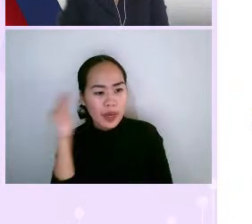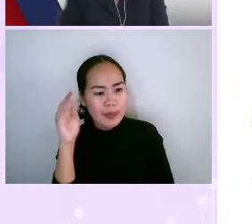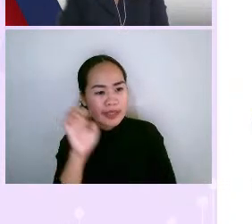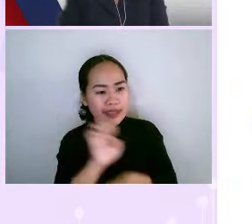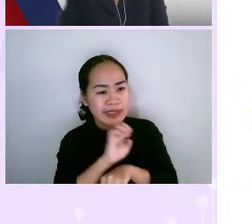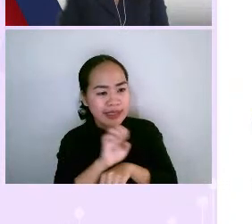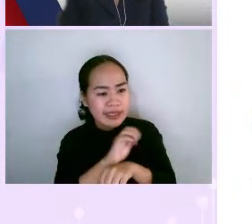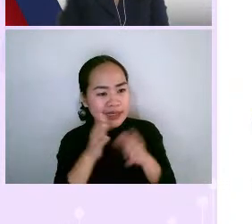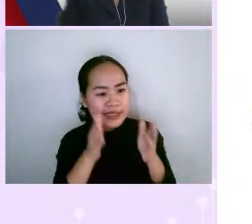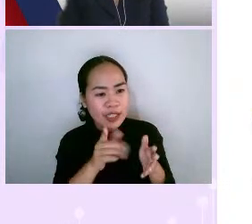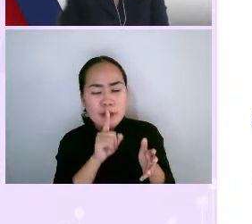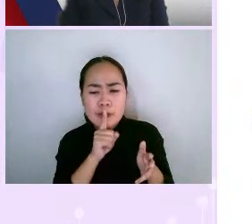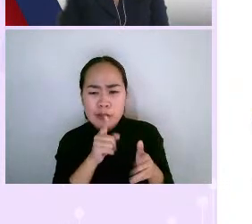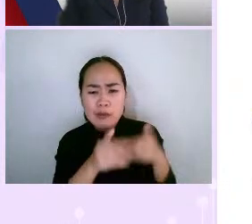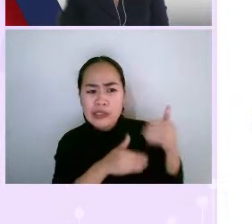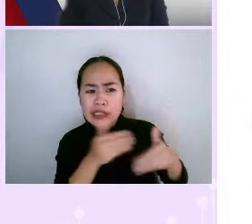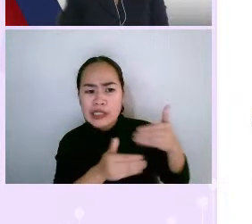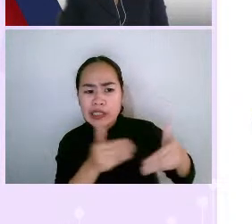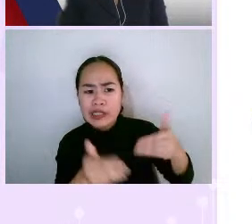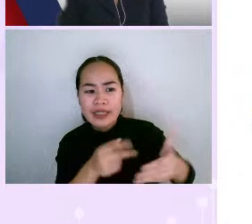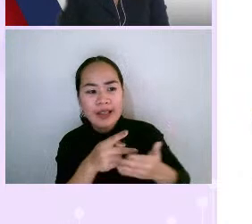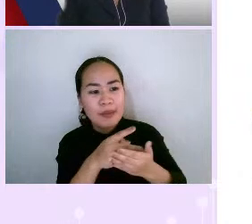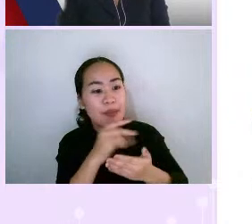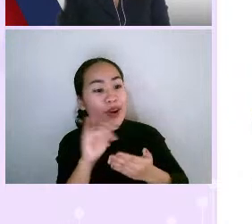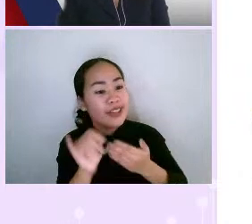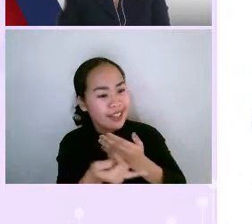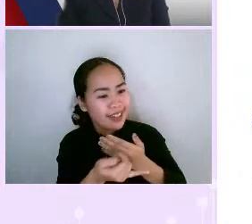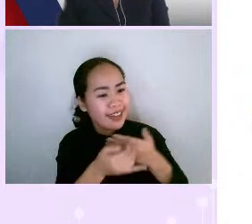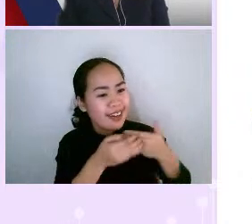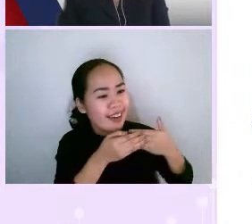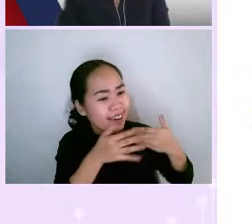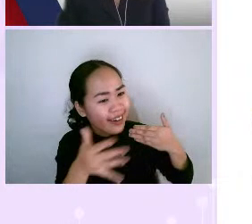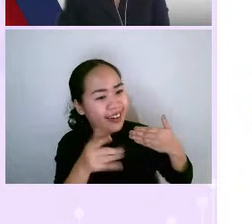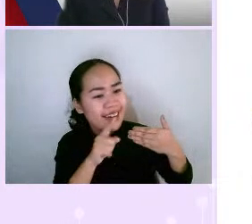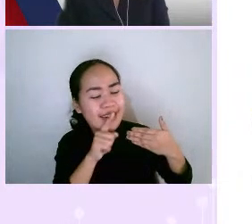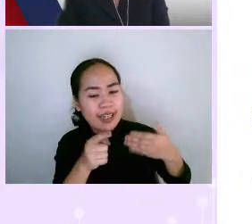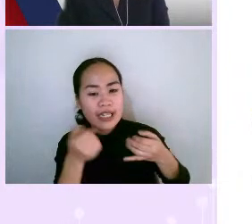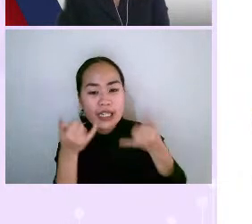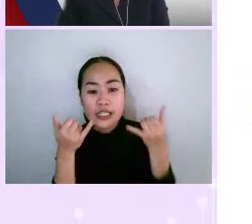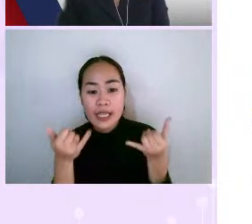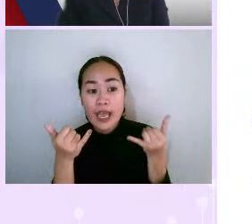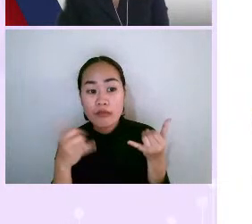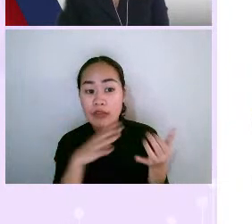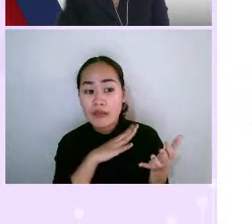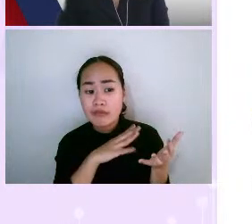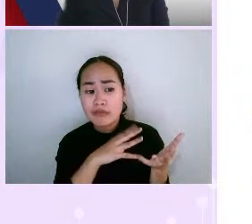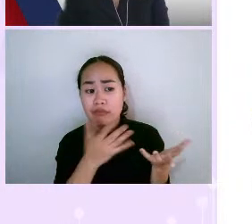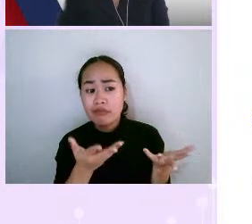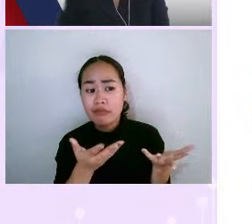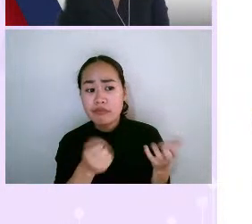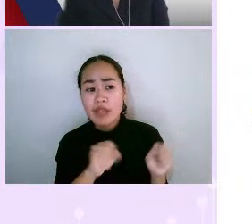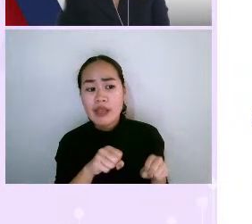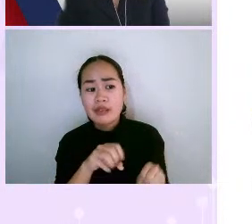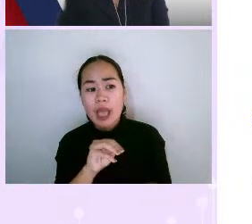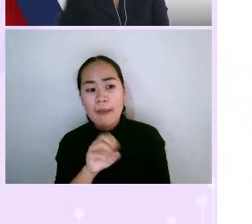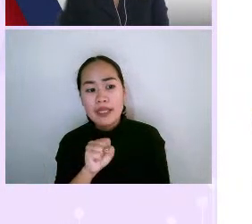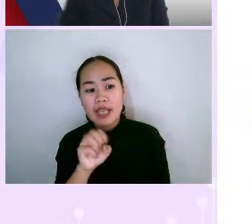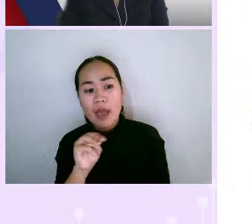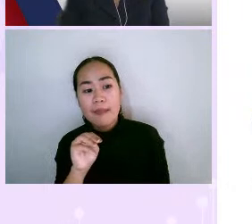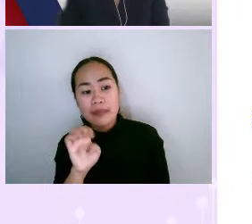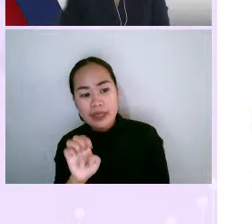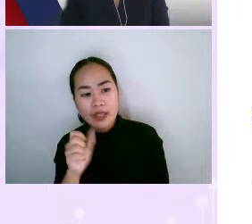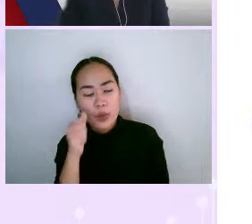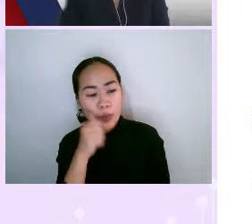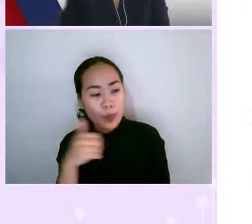is an ongoing project. And this one is, we'd like the MSMEs, the women